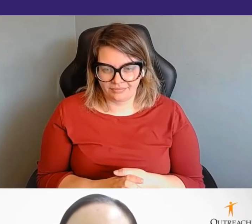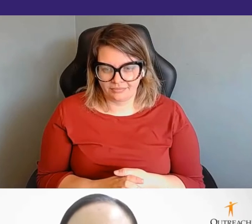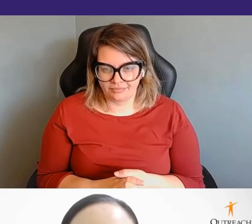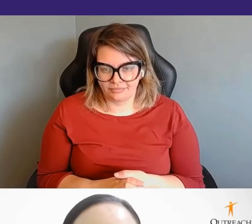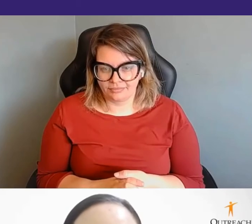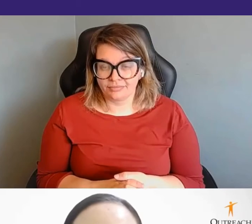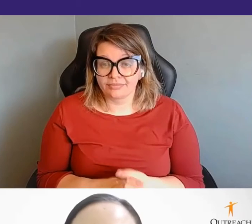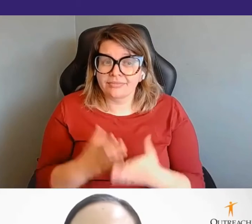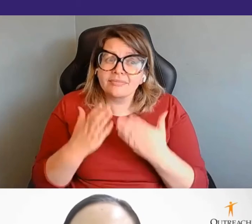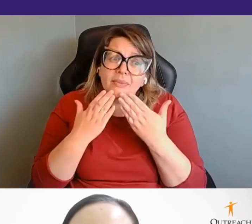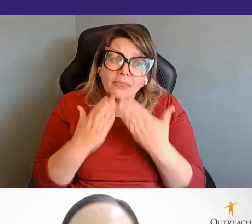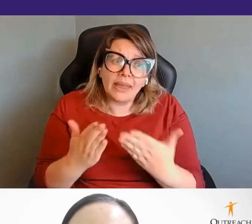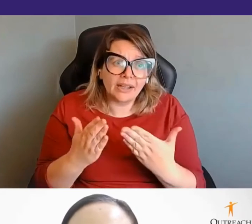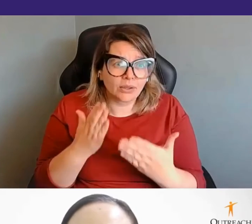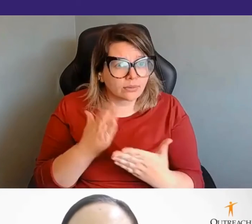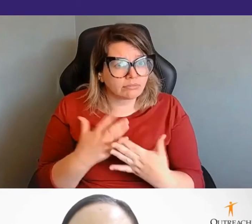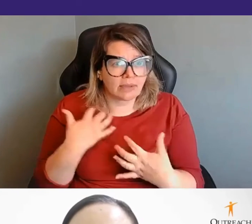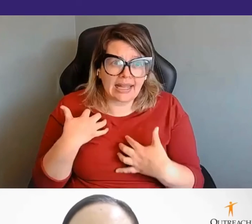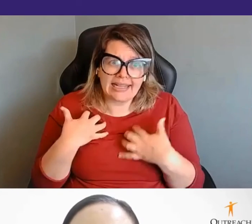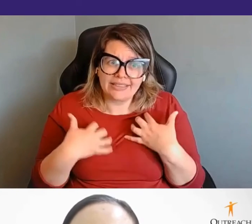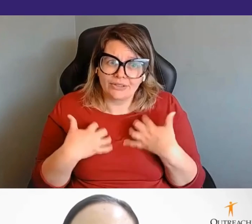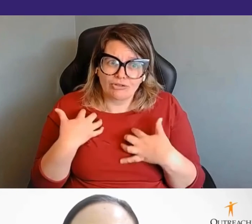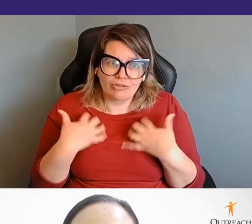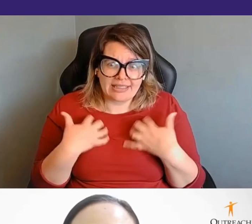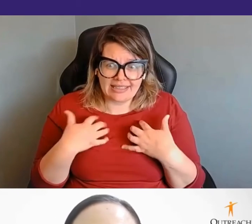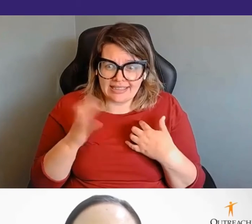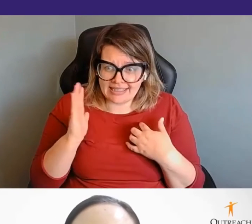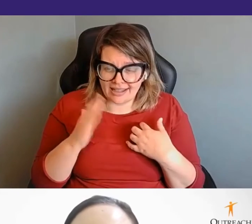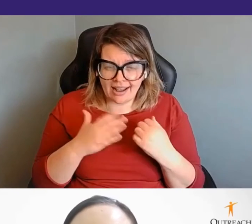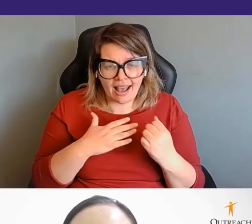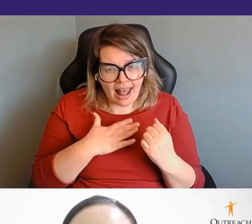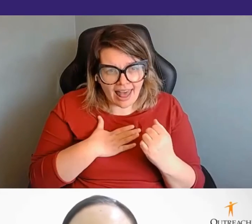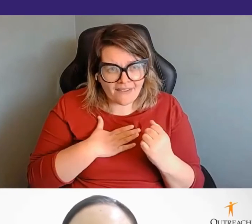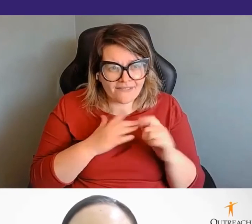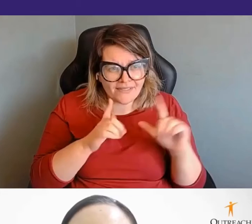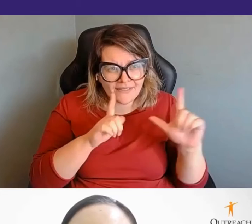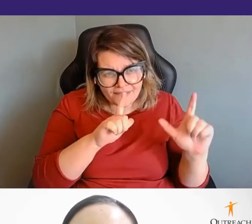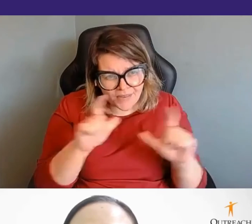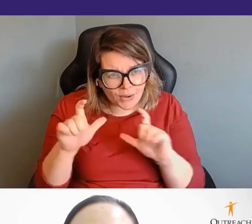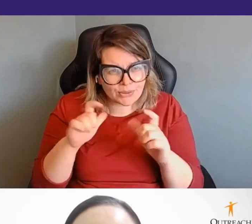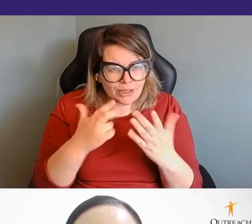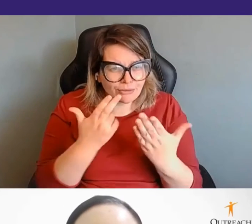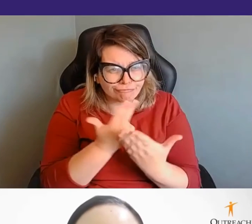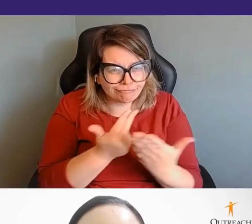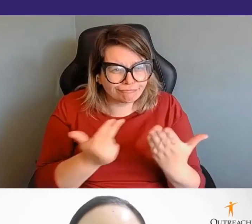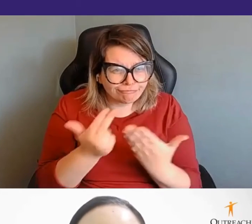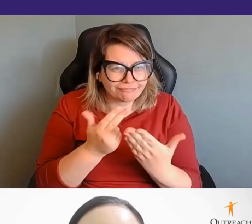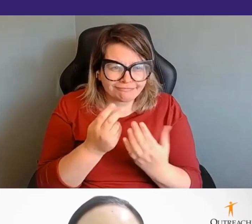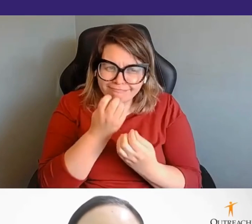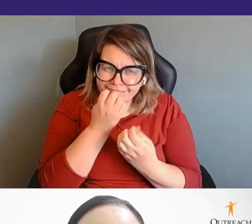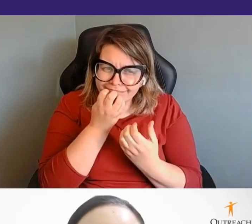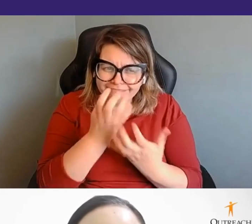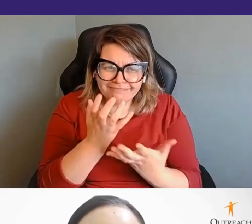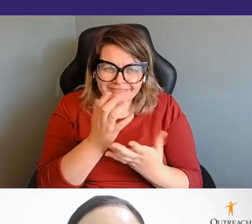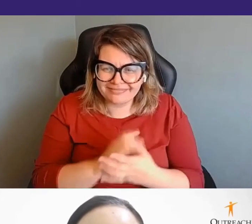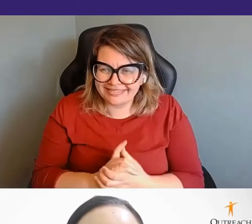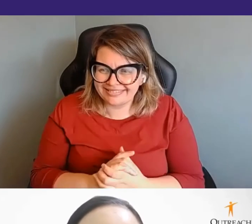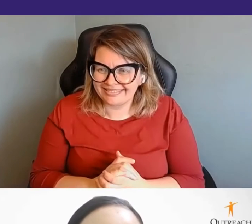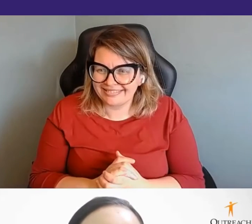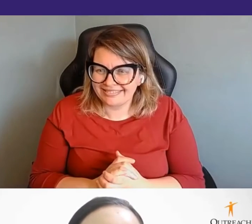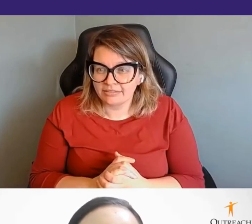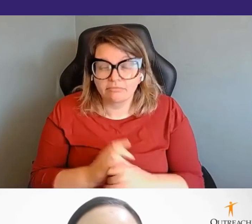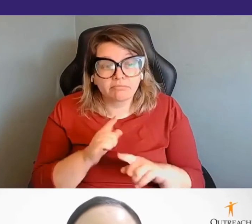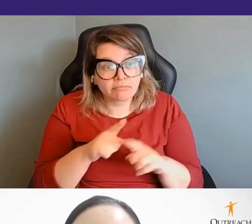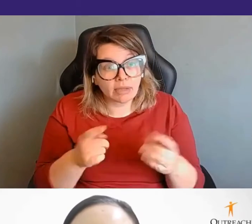Thank you. That was so interesting. I love the use of the photos and the drawings. That's really fantastic. If anyone